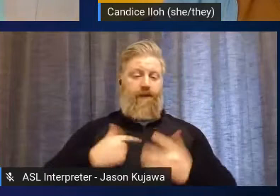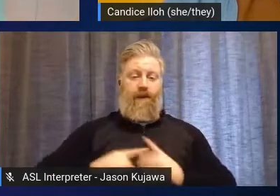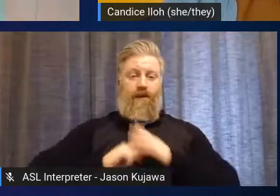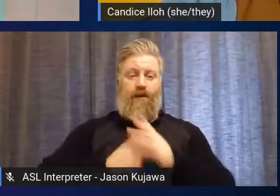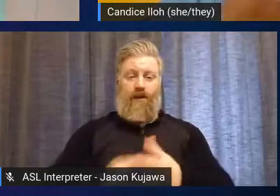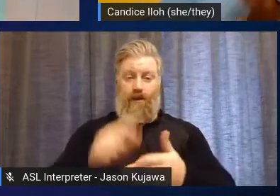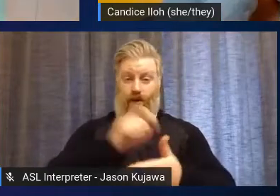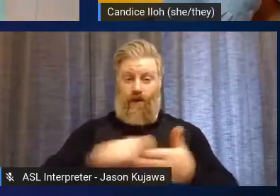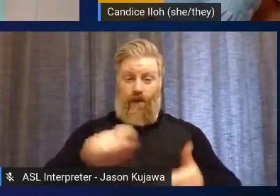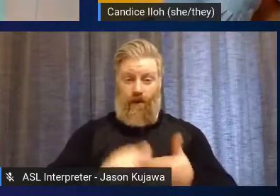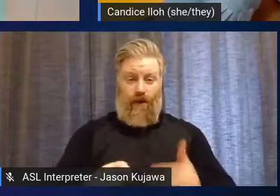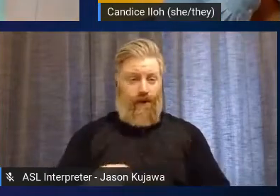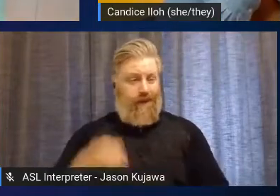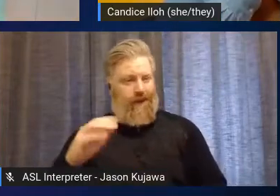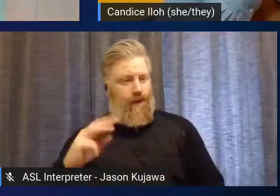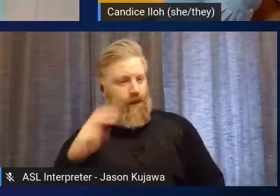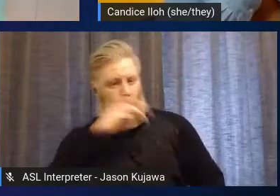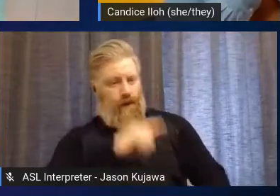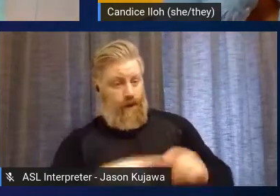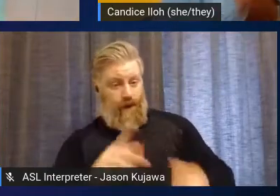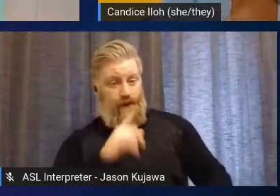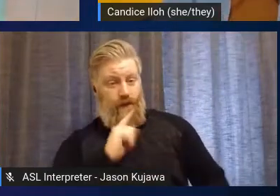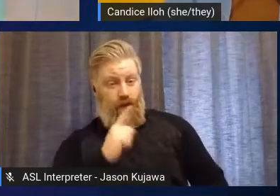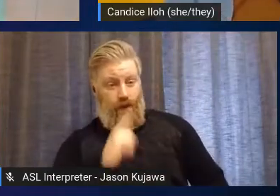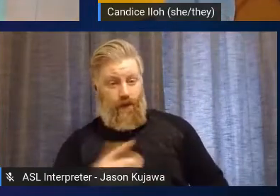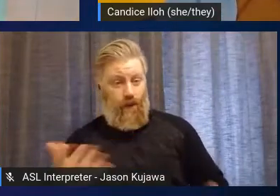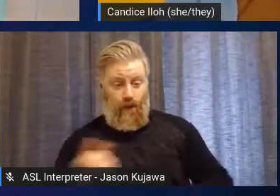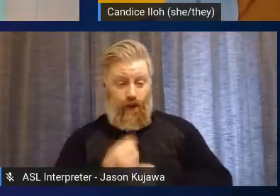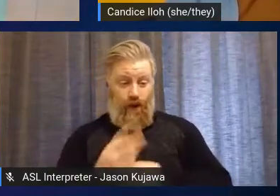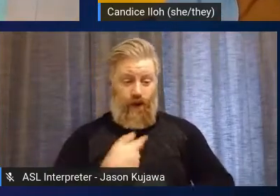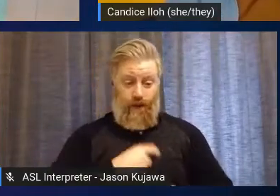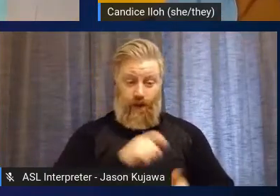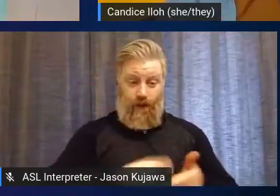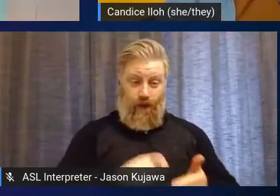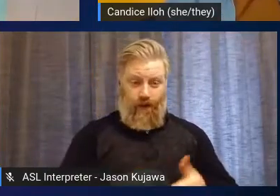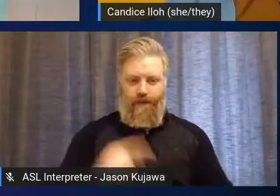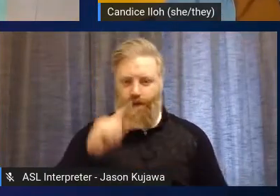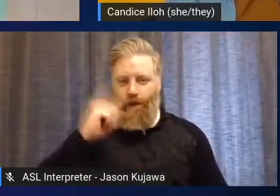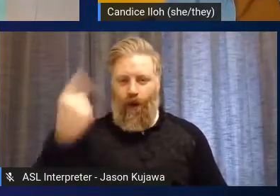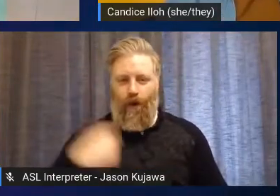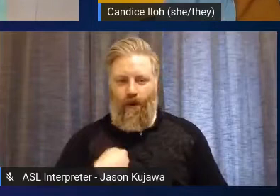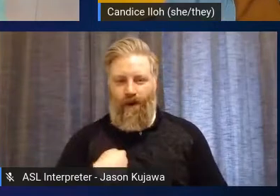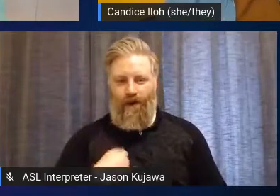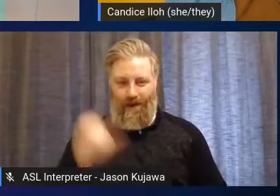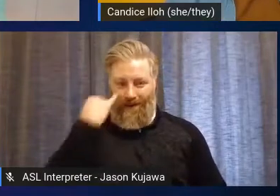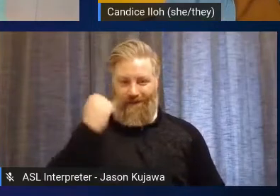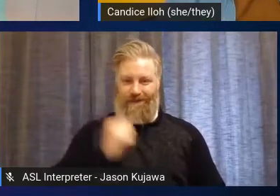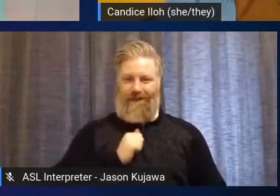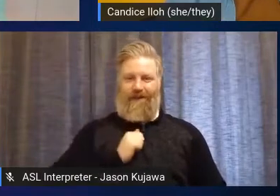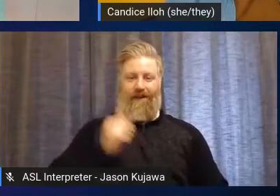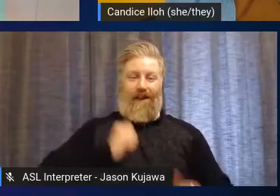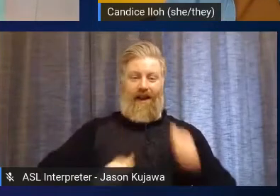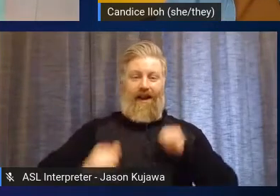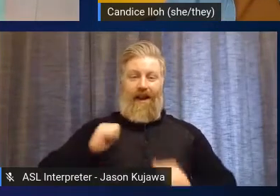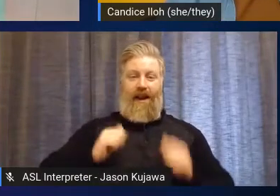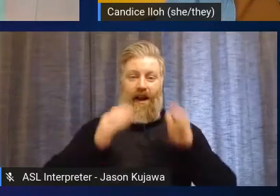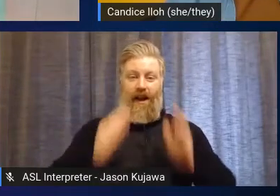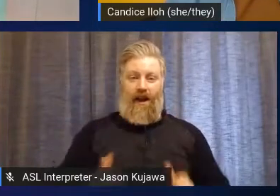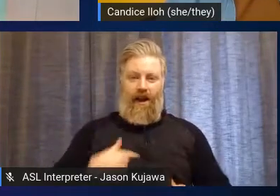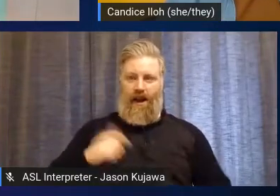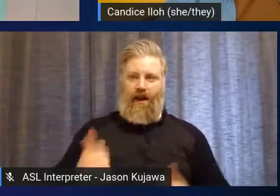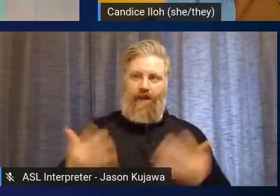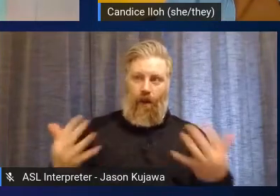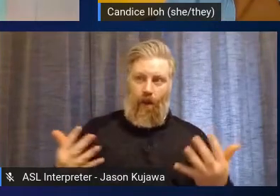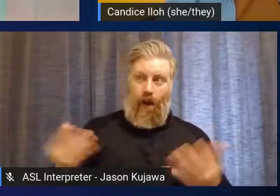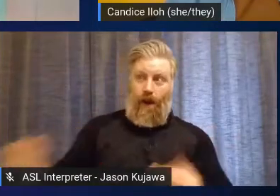sounds weird, but it's true, was boredom. I was bored. When you're an actor, you know, you have to wait for someone to give you permission to